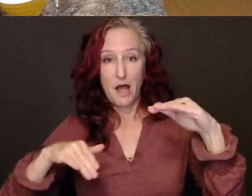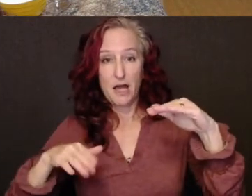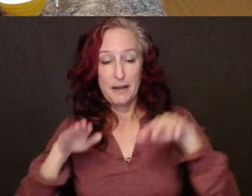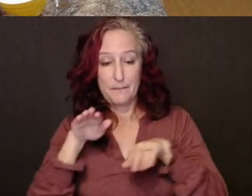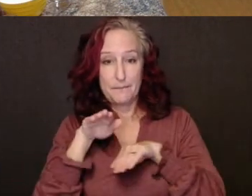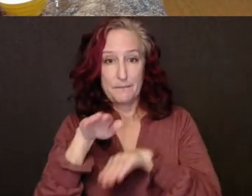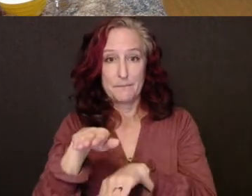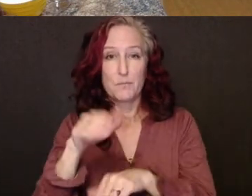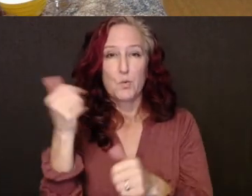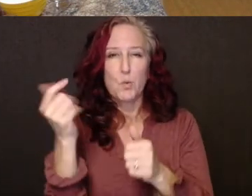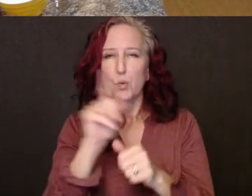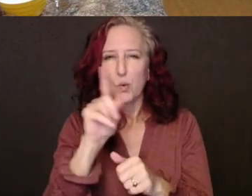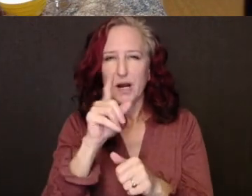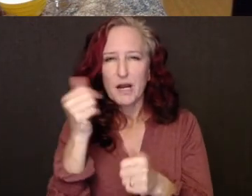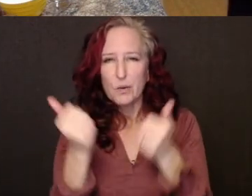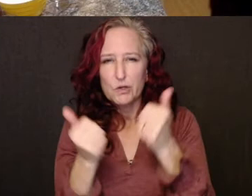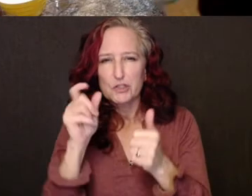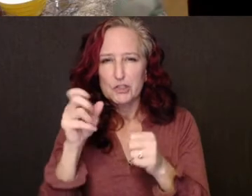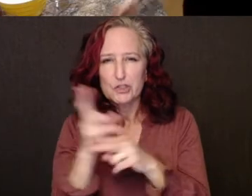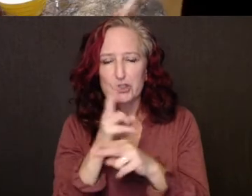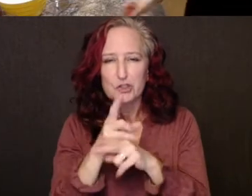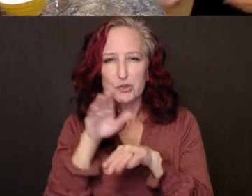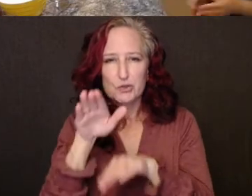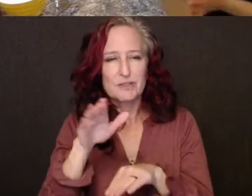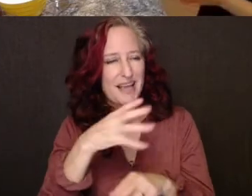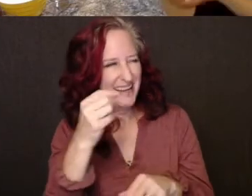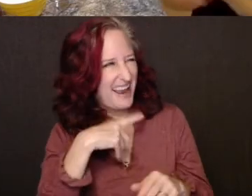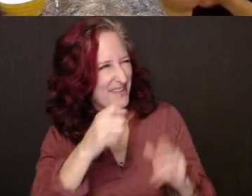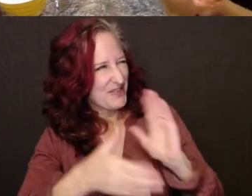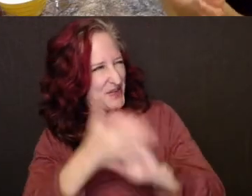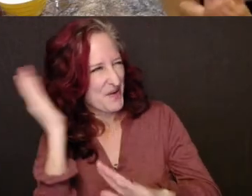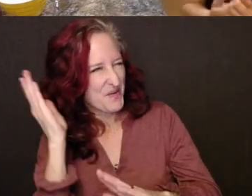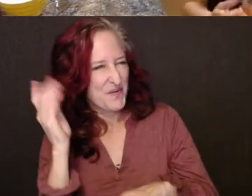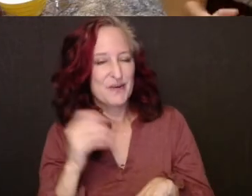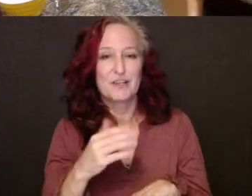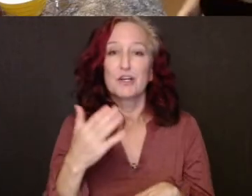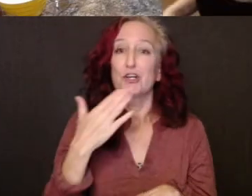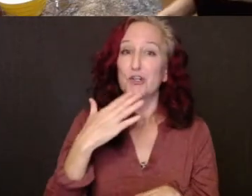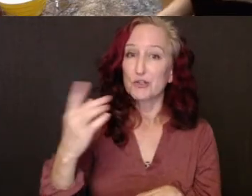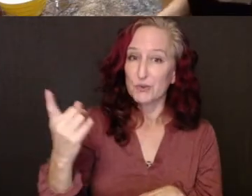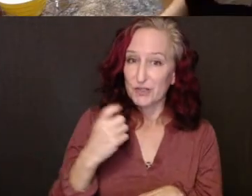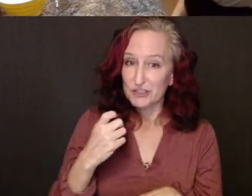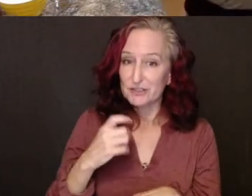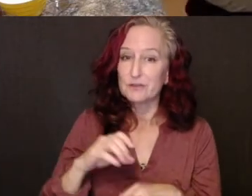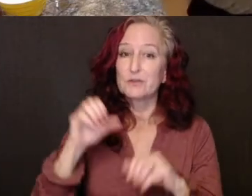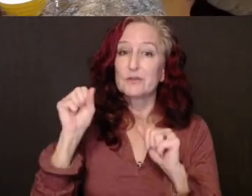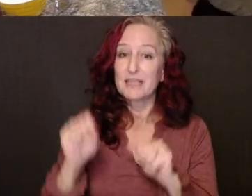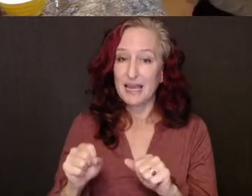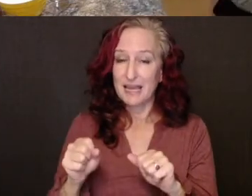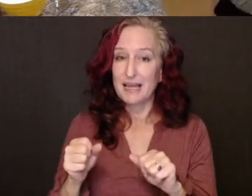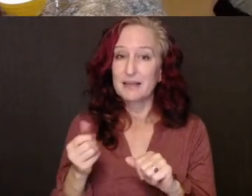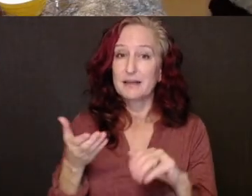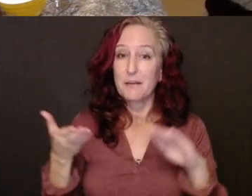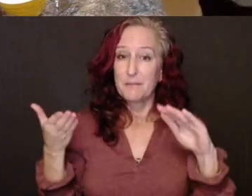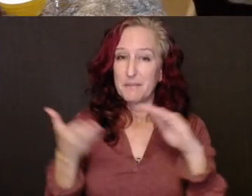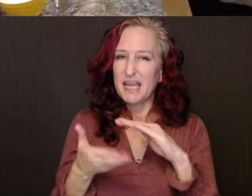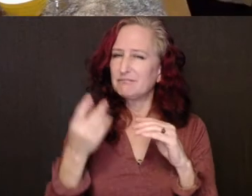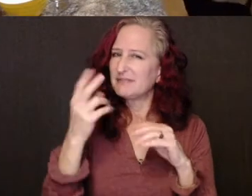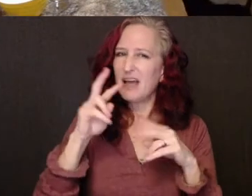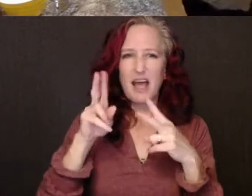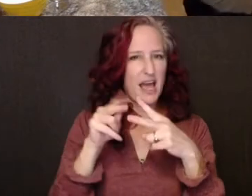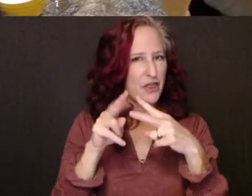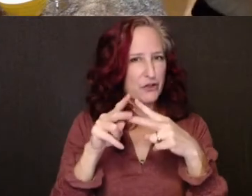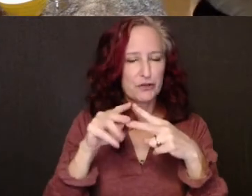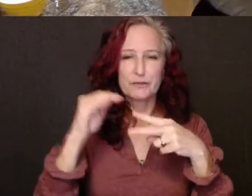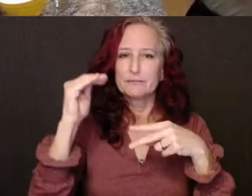you before I run off. There's a question about, is there a difference between baking on the top versus bottom rack in the oven? Oh, that's a great